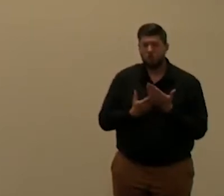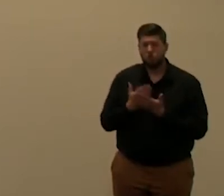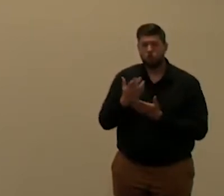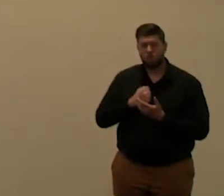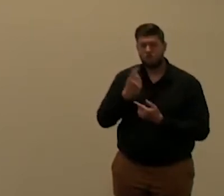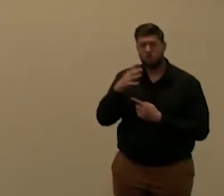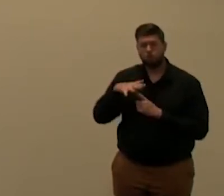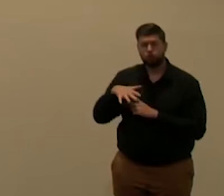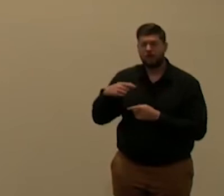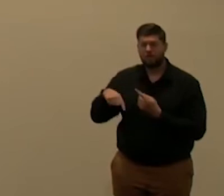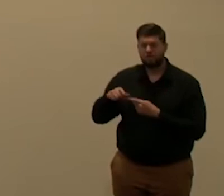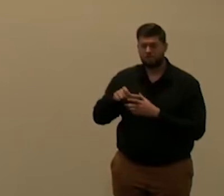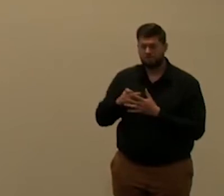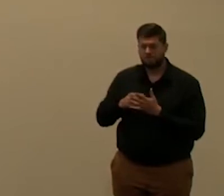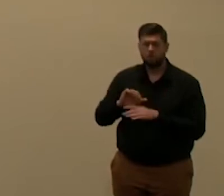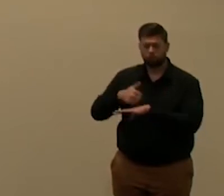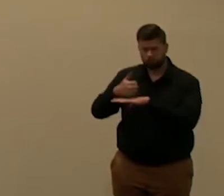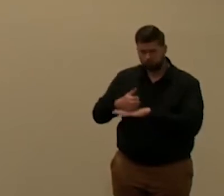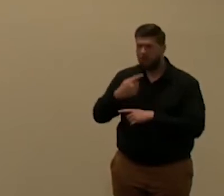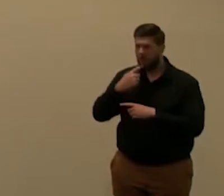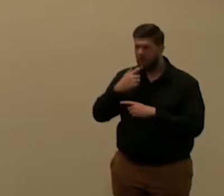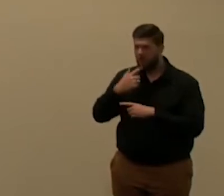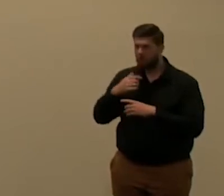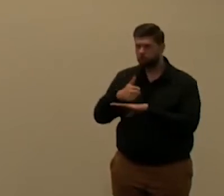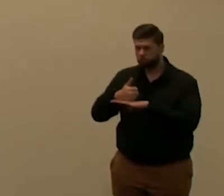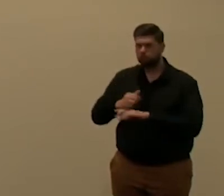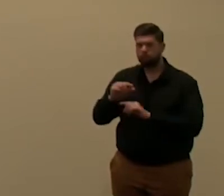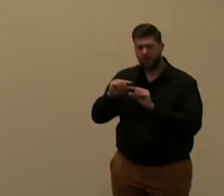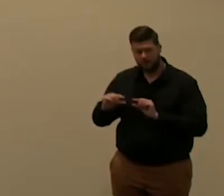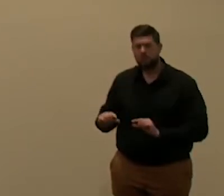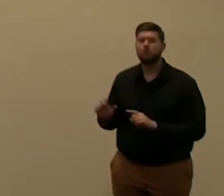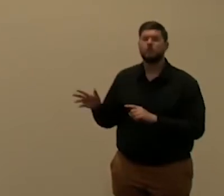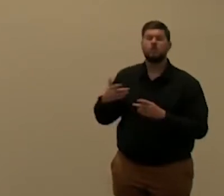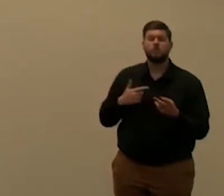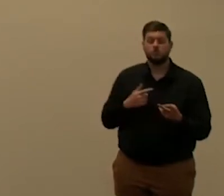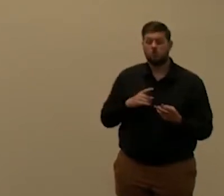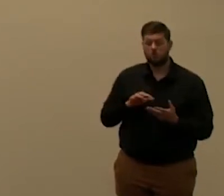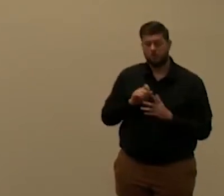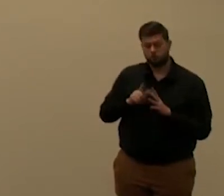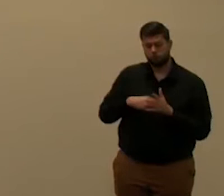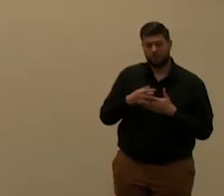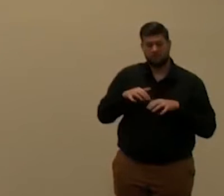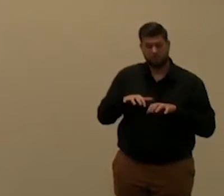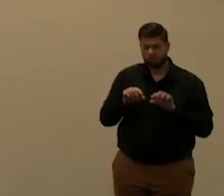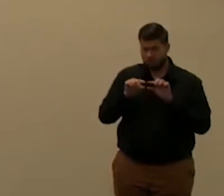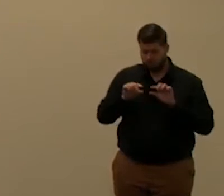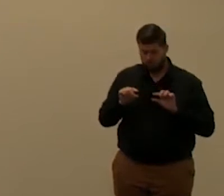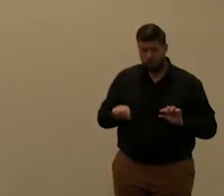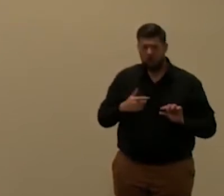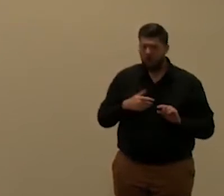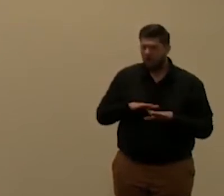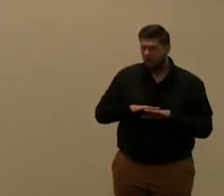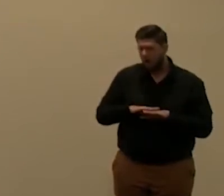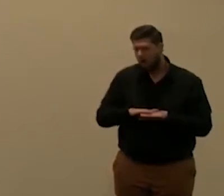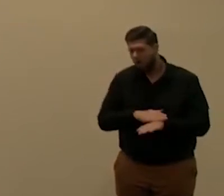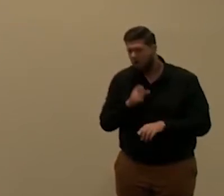keep it in the OneDrive? Do I want to move it into the project folder or something like that? How long do I want to keep this one? Do I want to